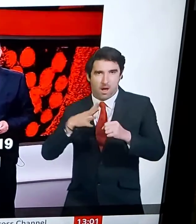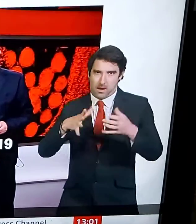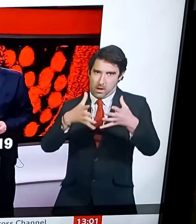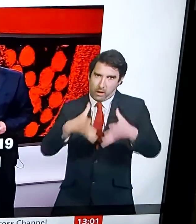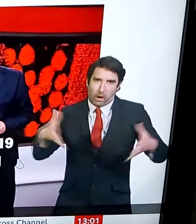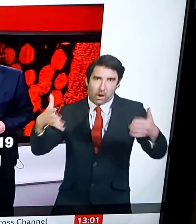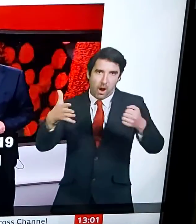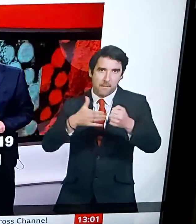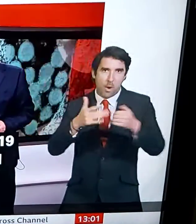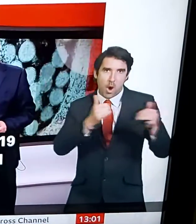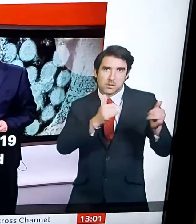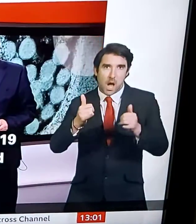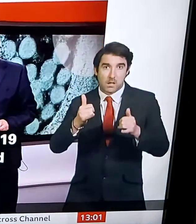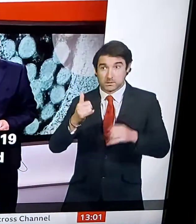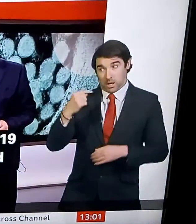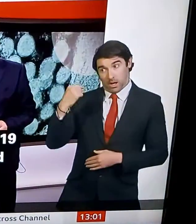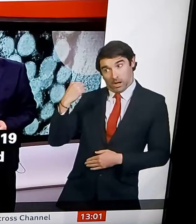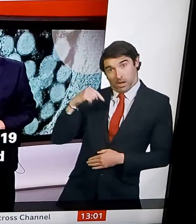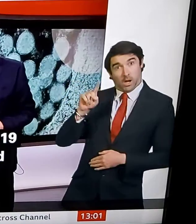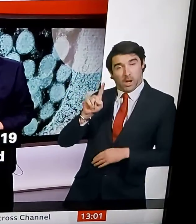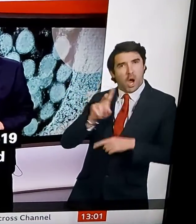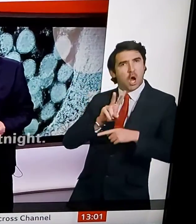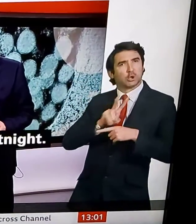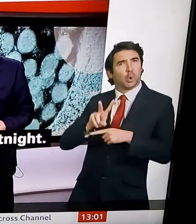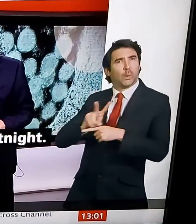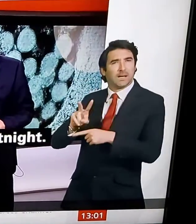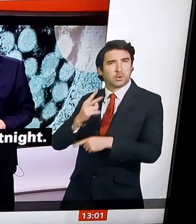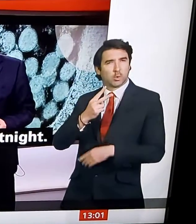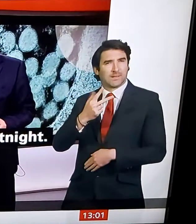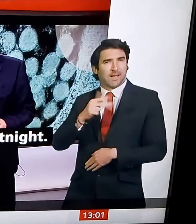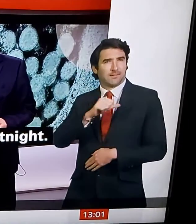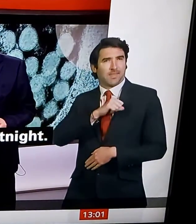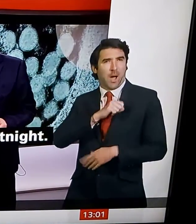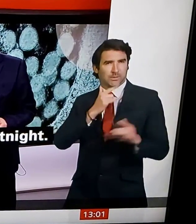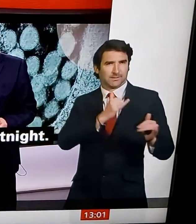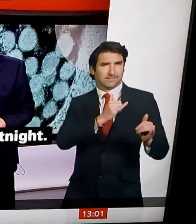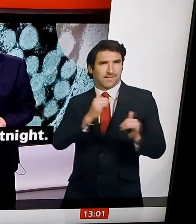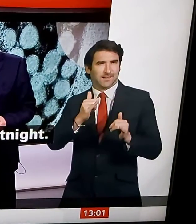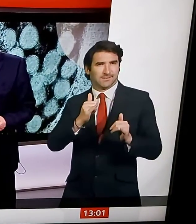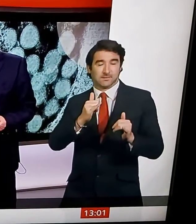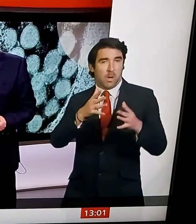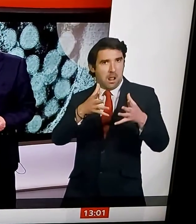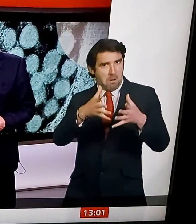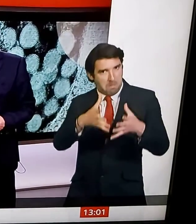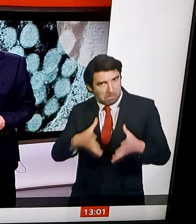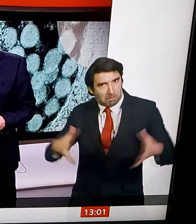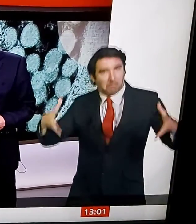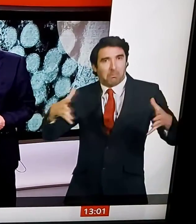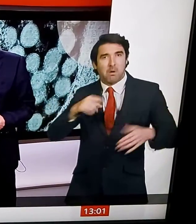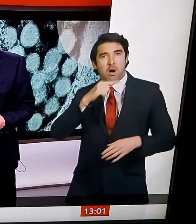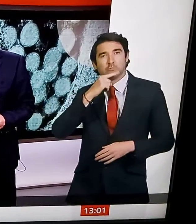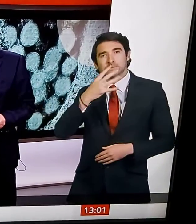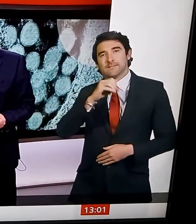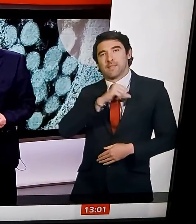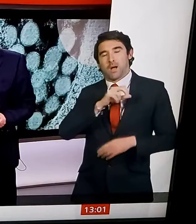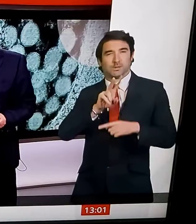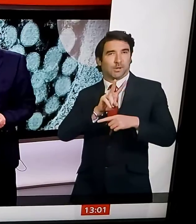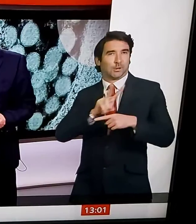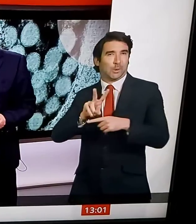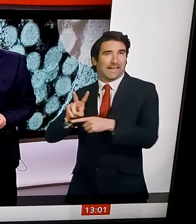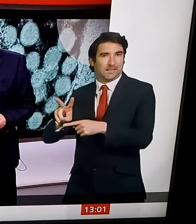28,000 to 150,000 a fortnight. The Office for National Statistics says the survey, taken from a random sample of the